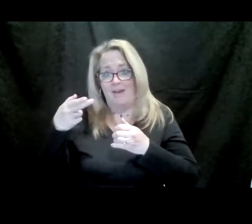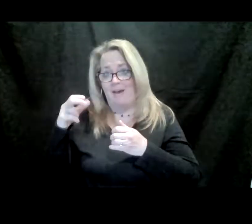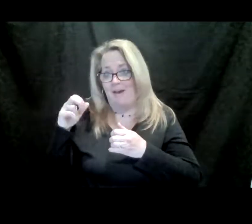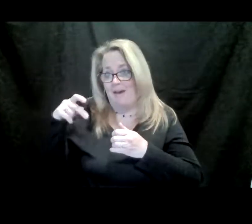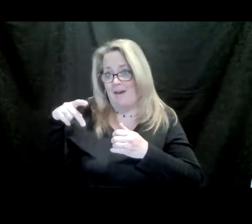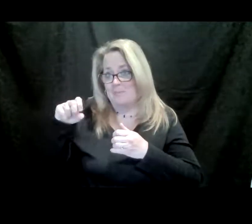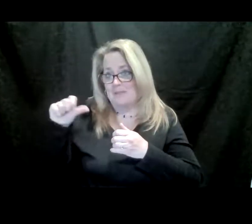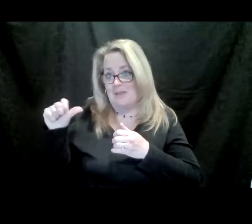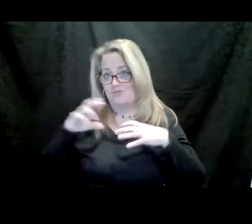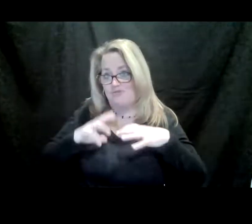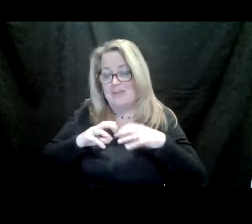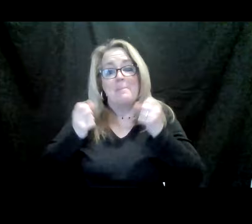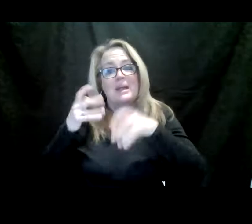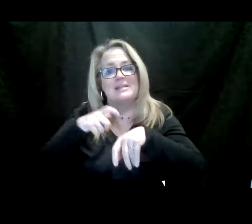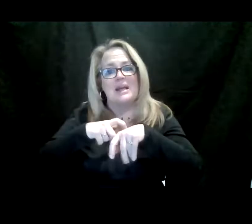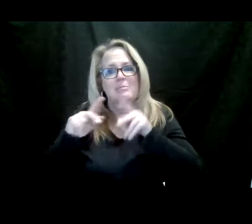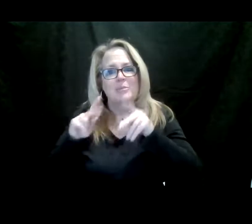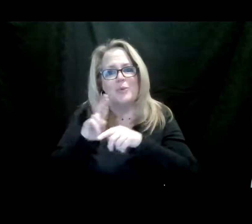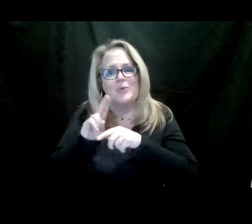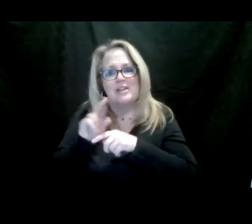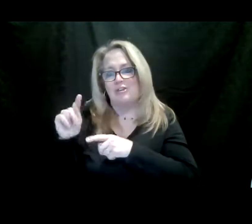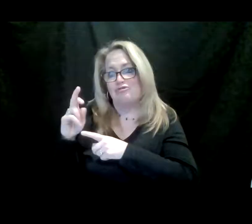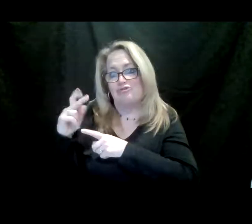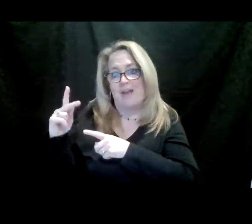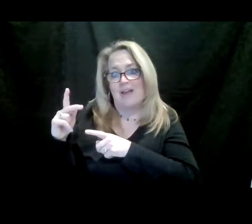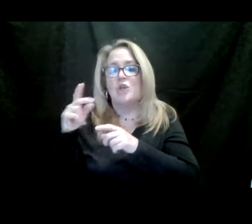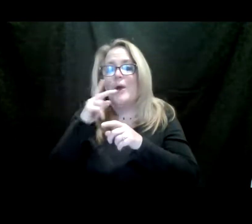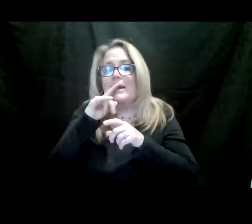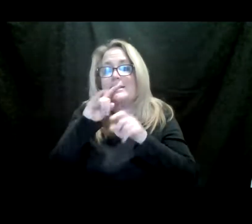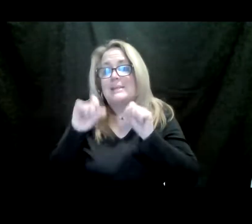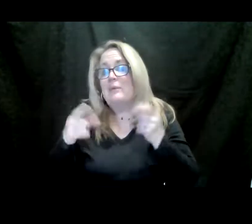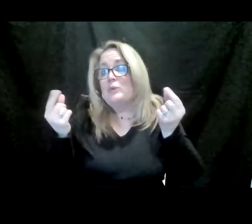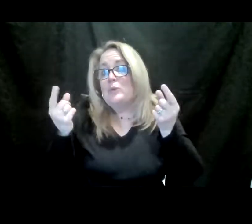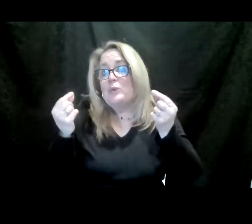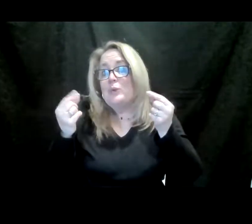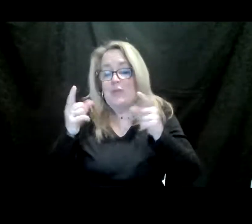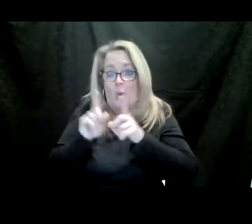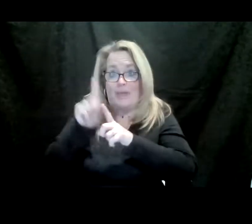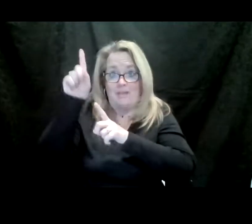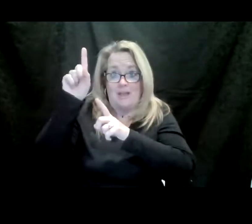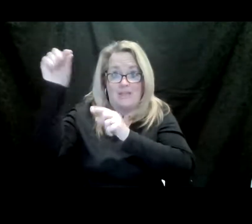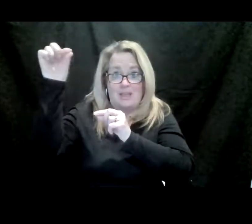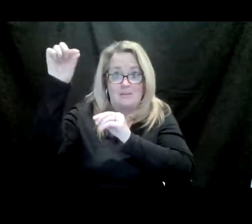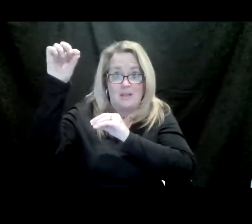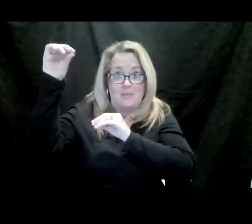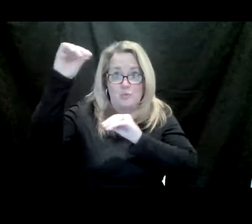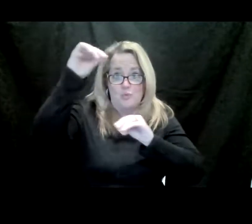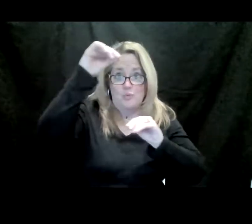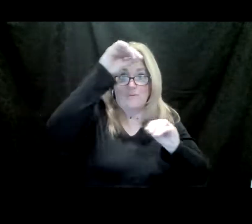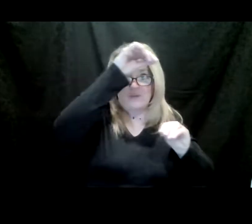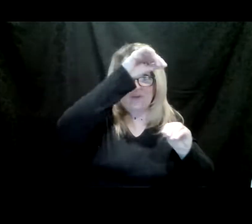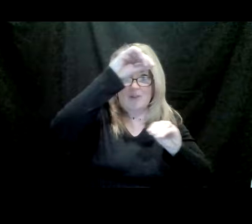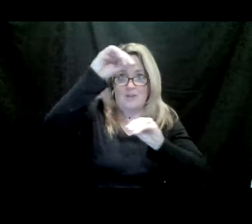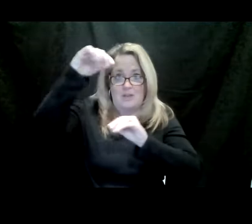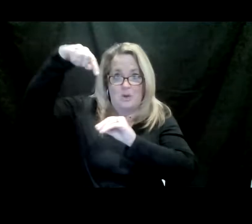people will use a track to put that on so kids can actually move themselves through space and find different